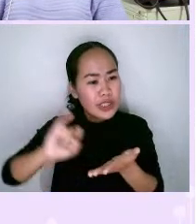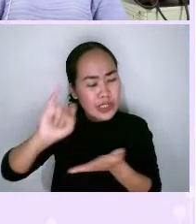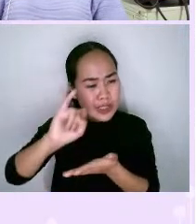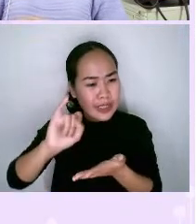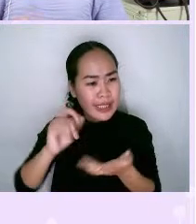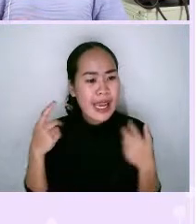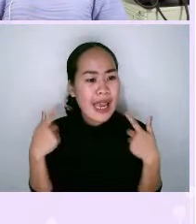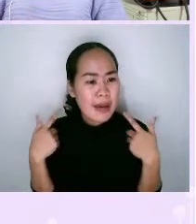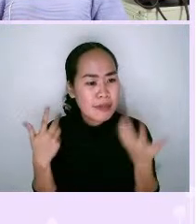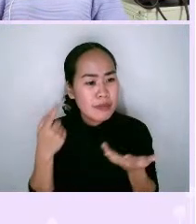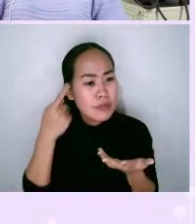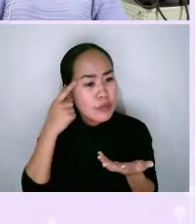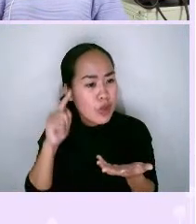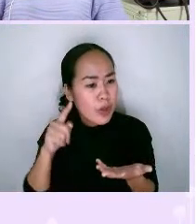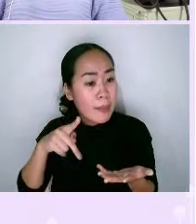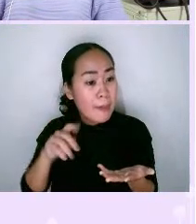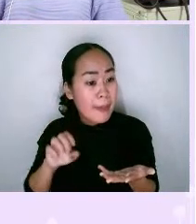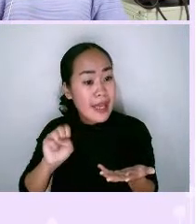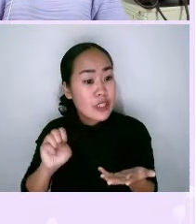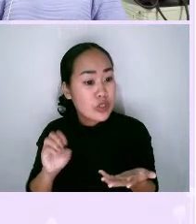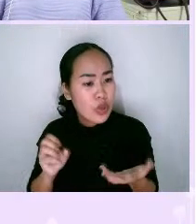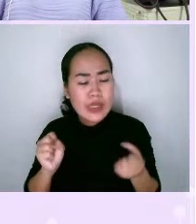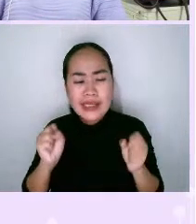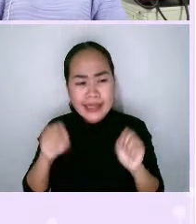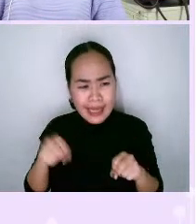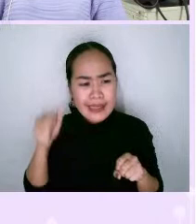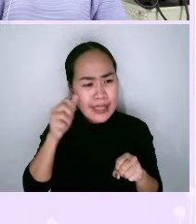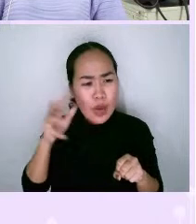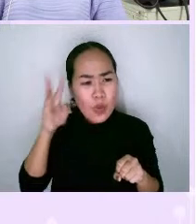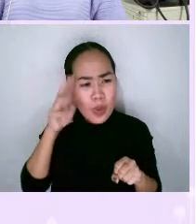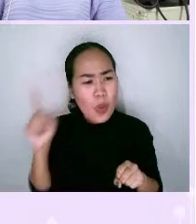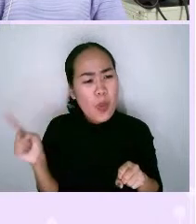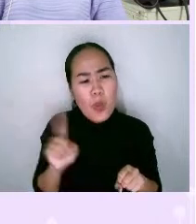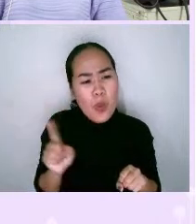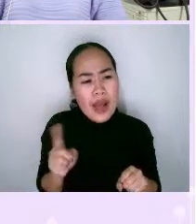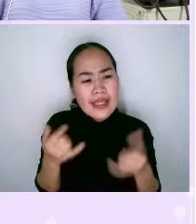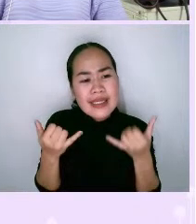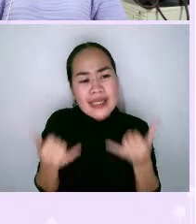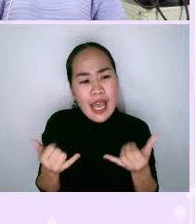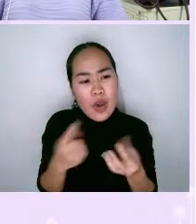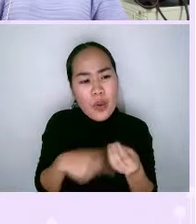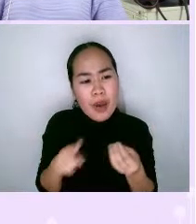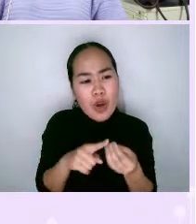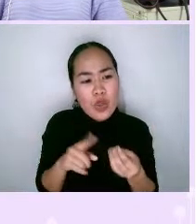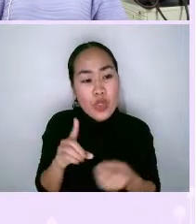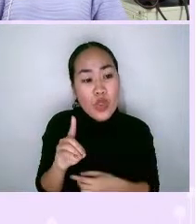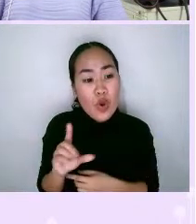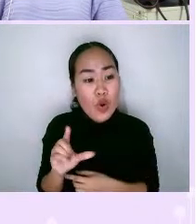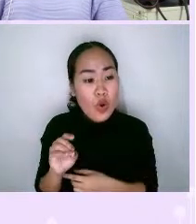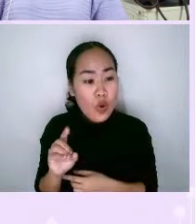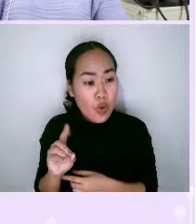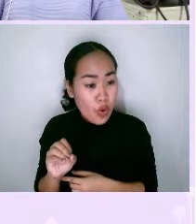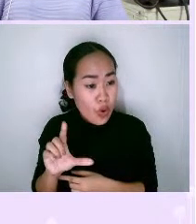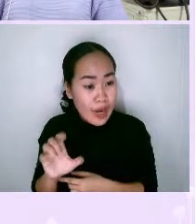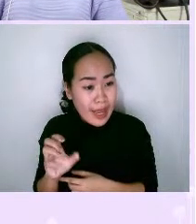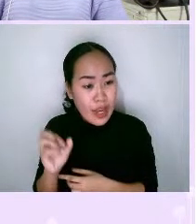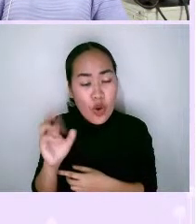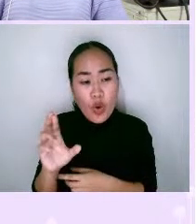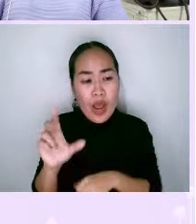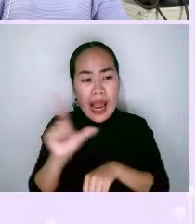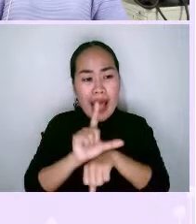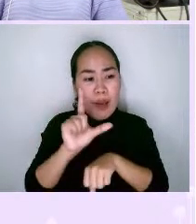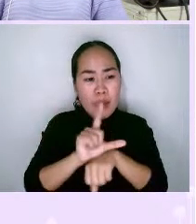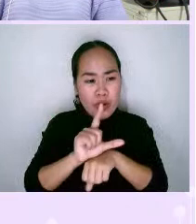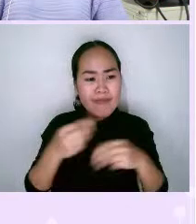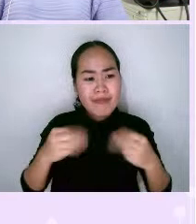PESO na magkaroon ng kamalayan sa realidad ng ating labor market. At nang sa gayon po, magkaroon